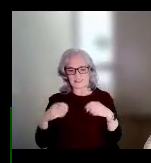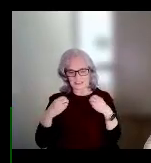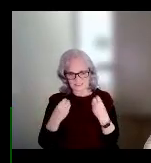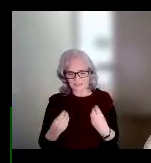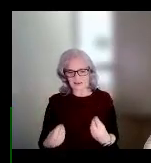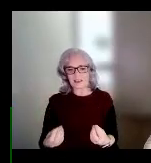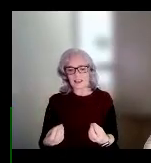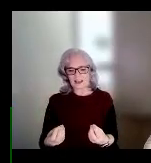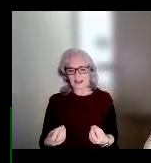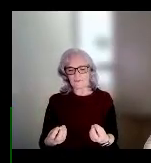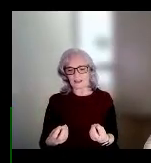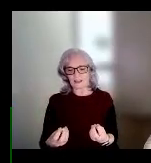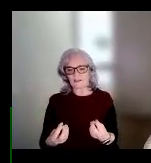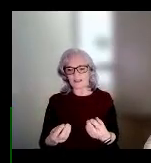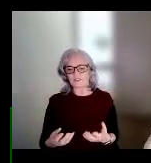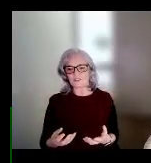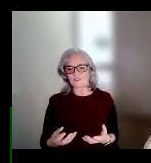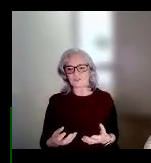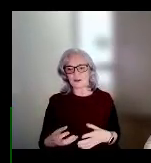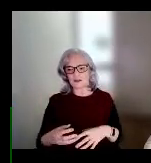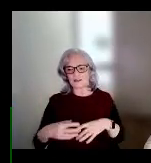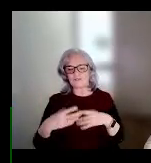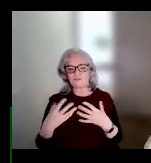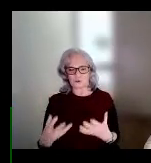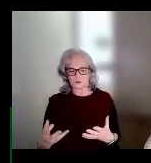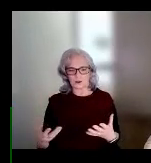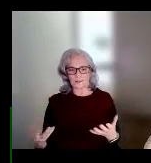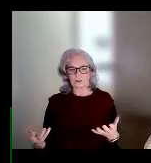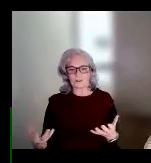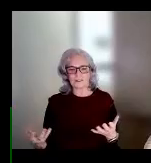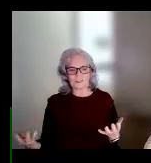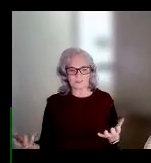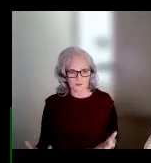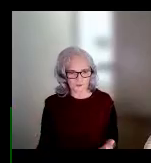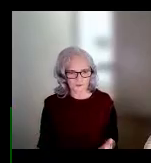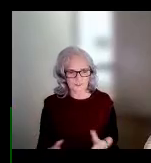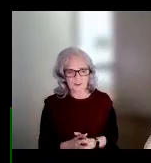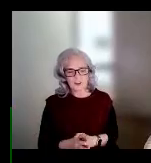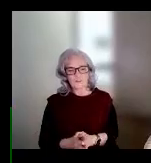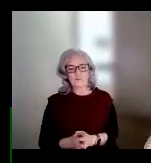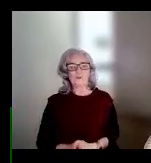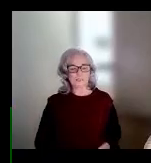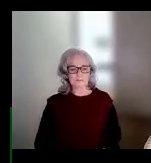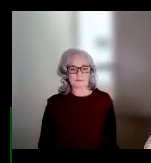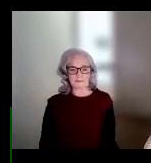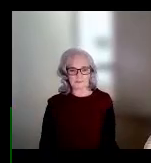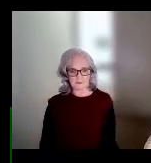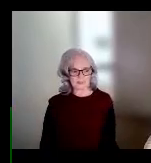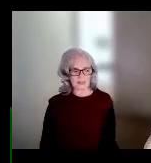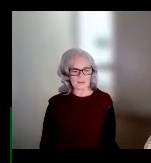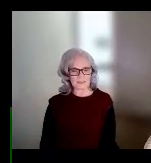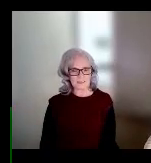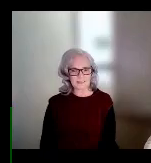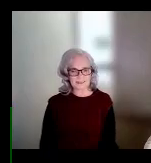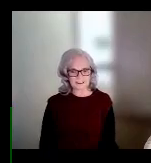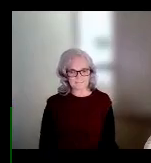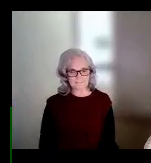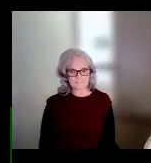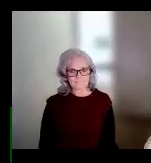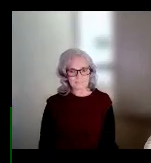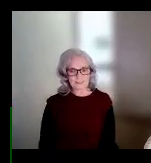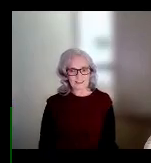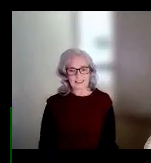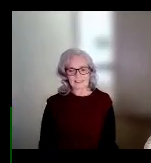information together and then allowing that to inform the guideline that is produced for people living with